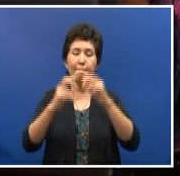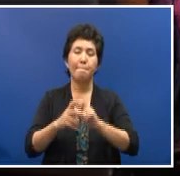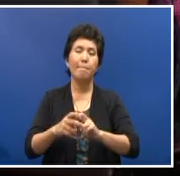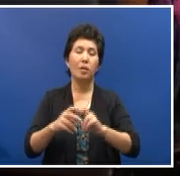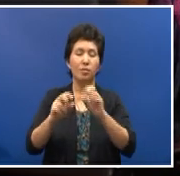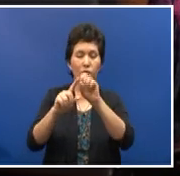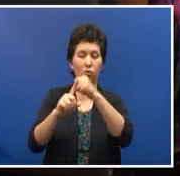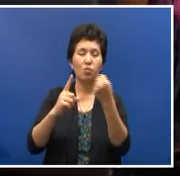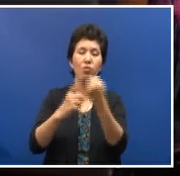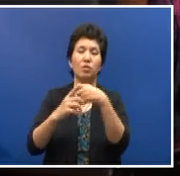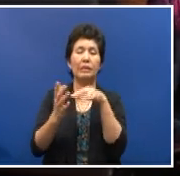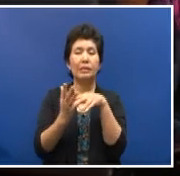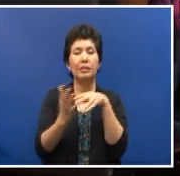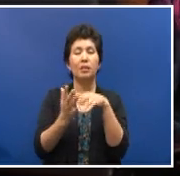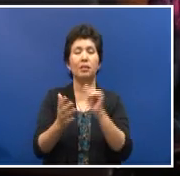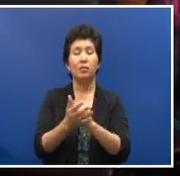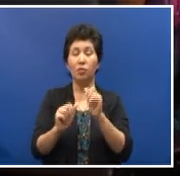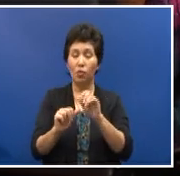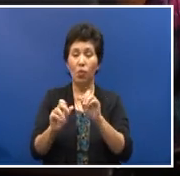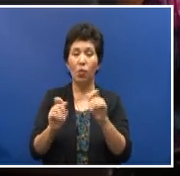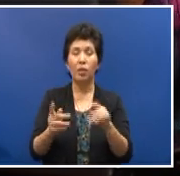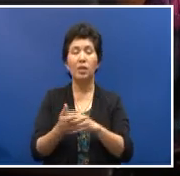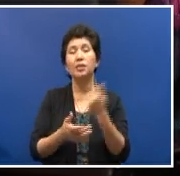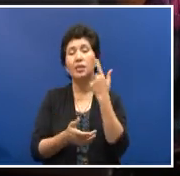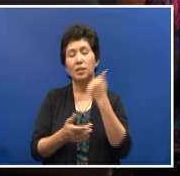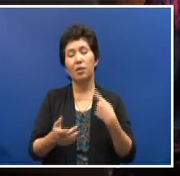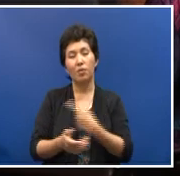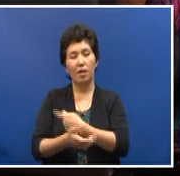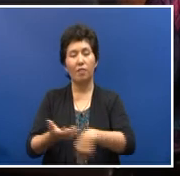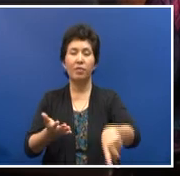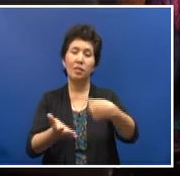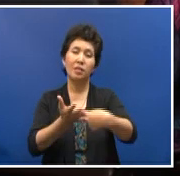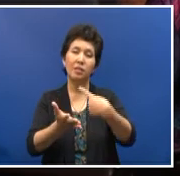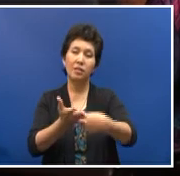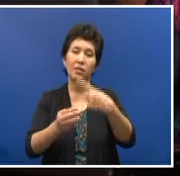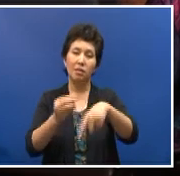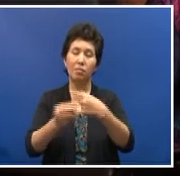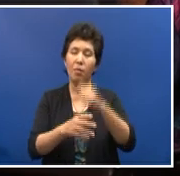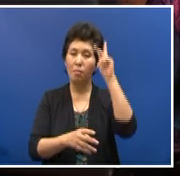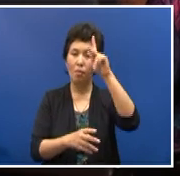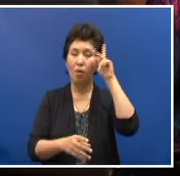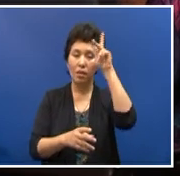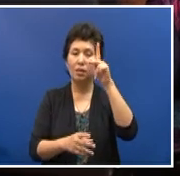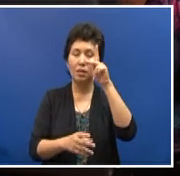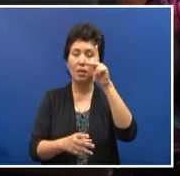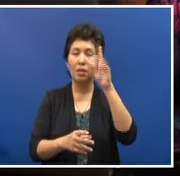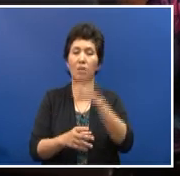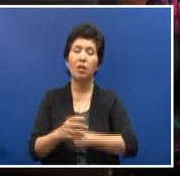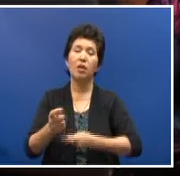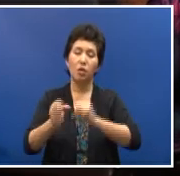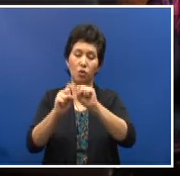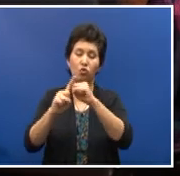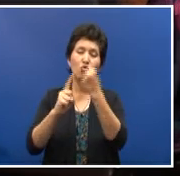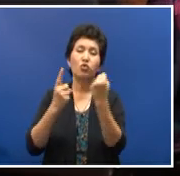social stratifications. Okay, learners, so just now we have discussed about politics and also social